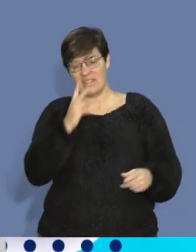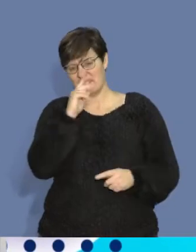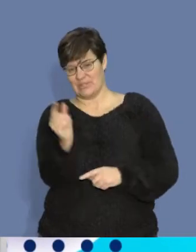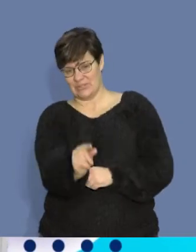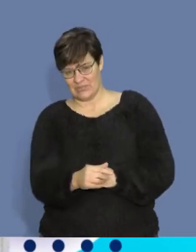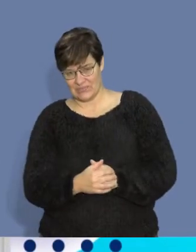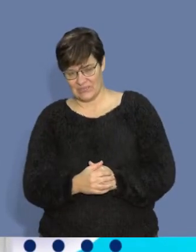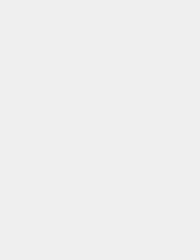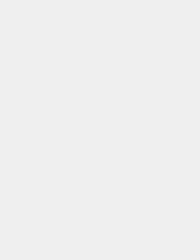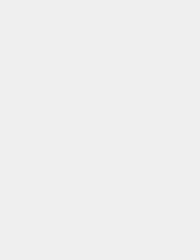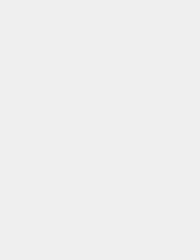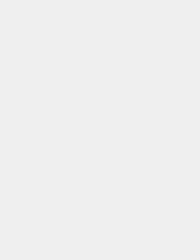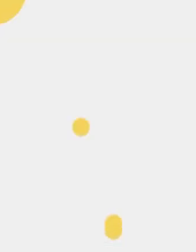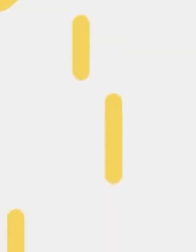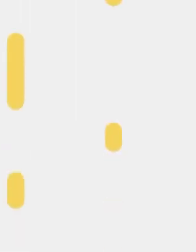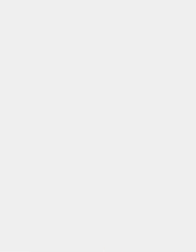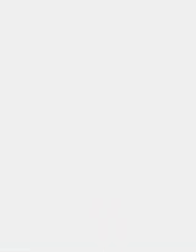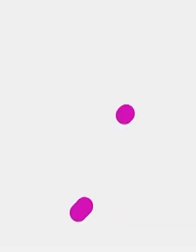now.